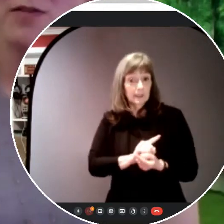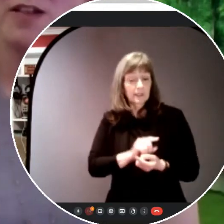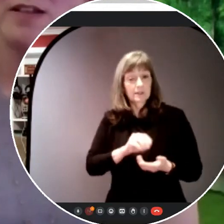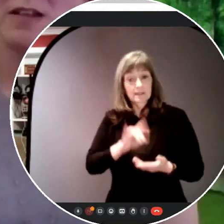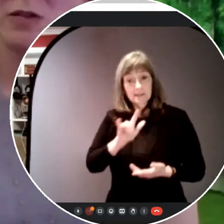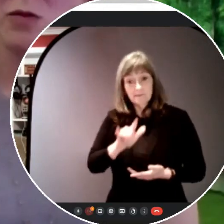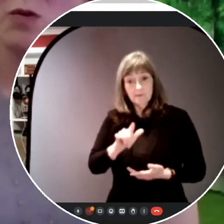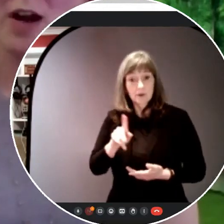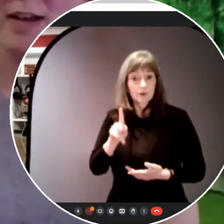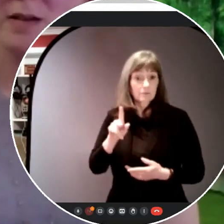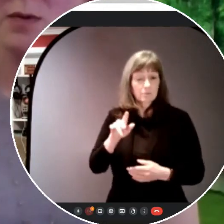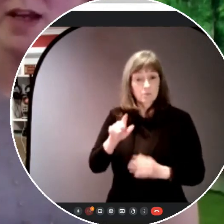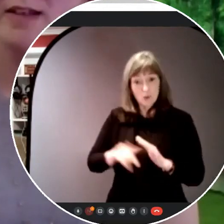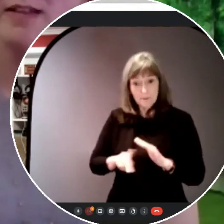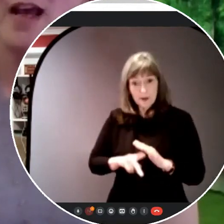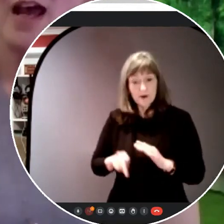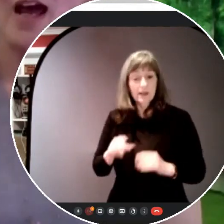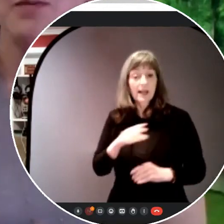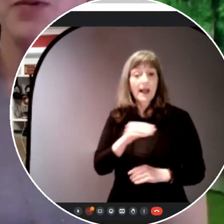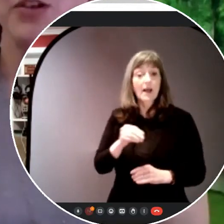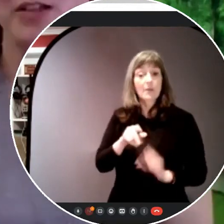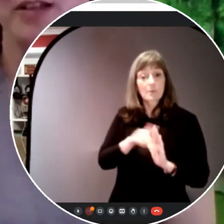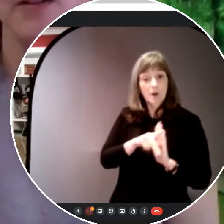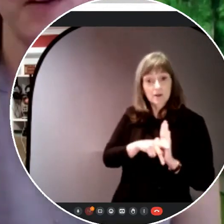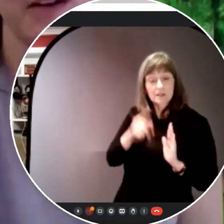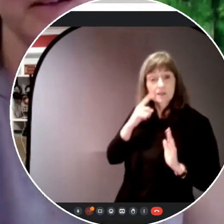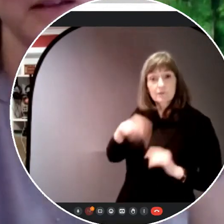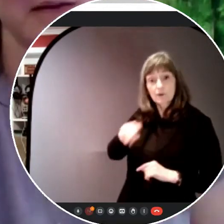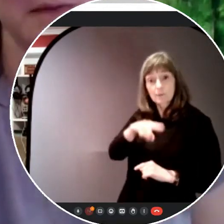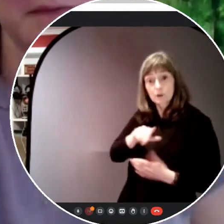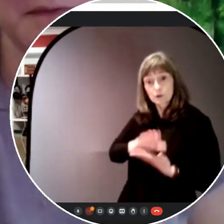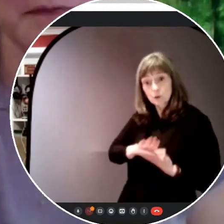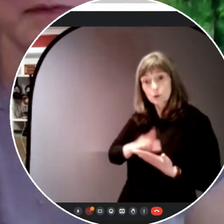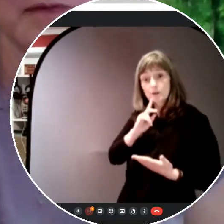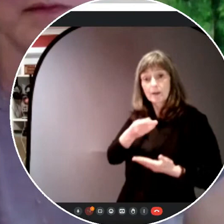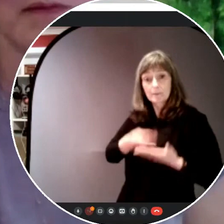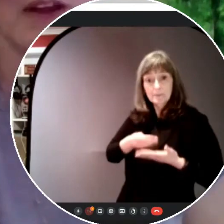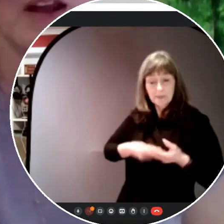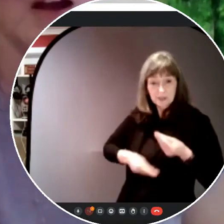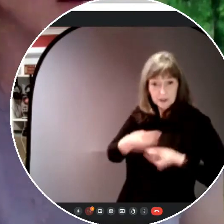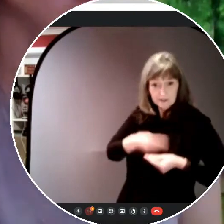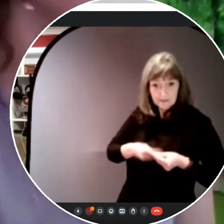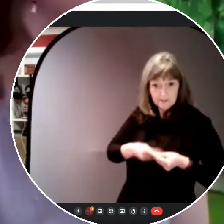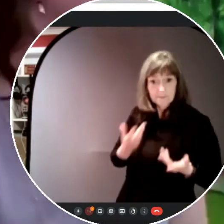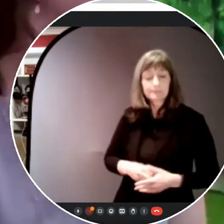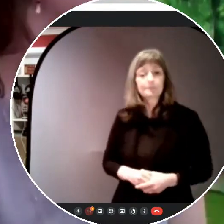and philosophies that the school board has in place, and budgets and funds.